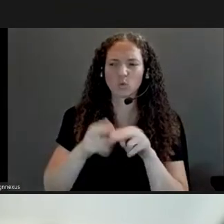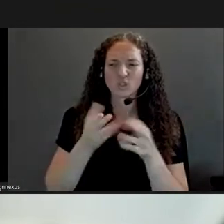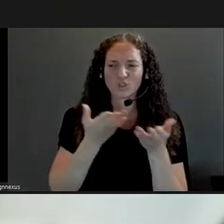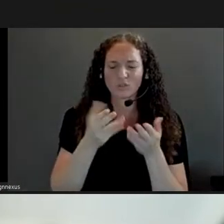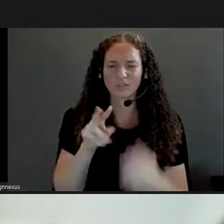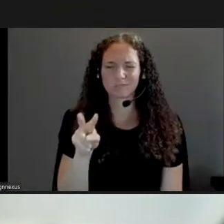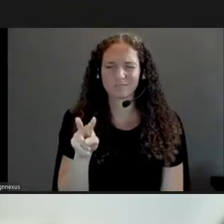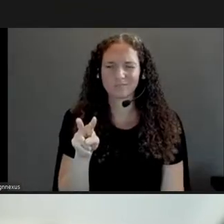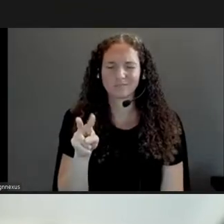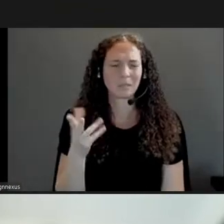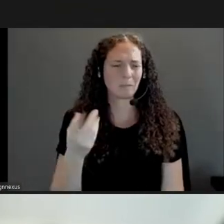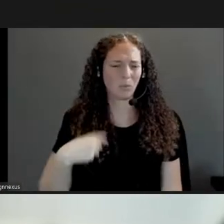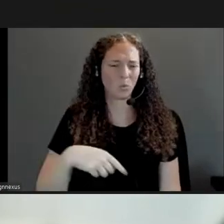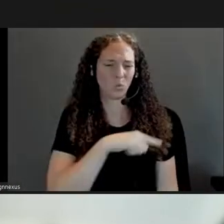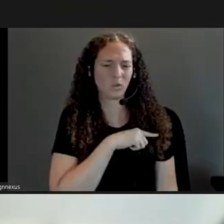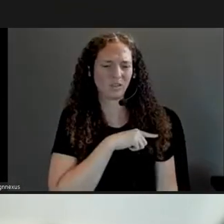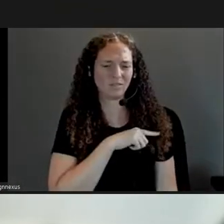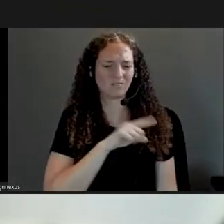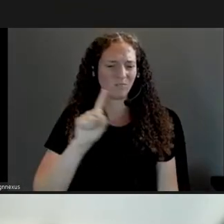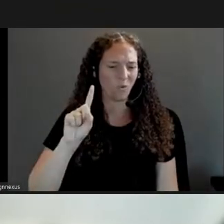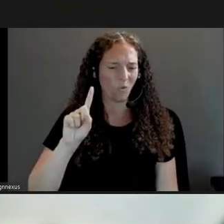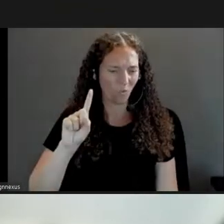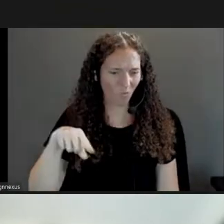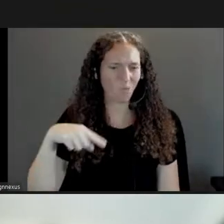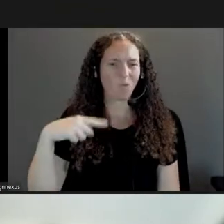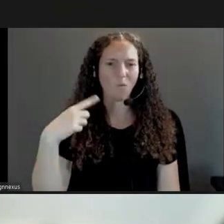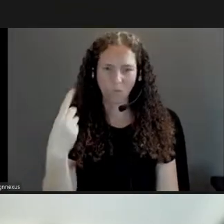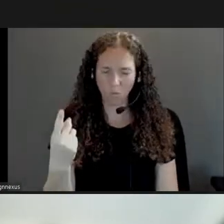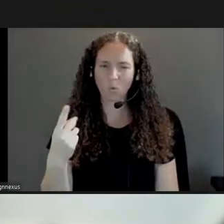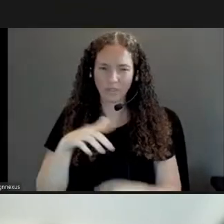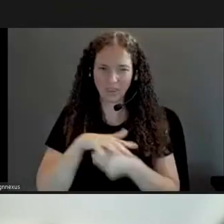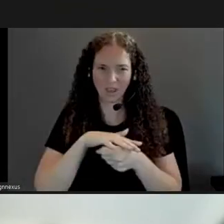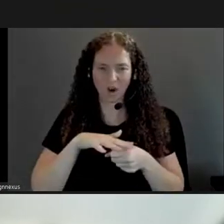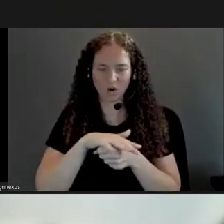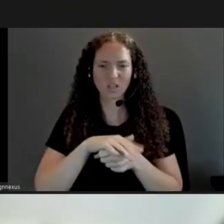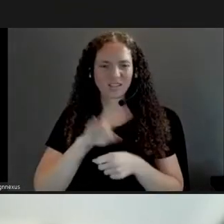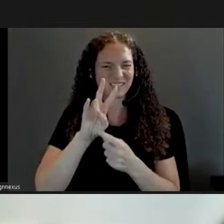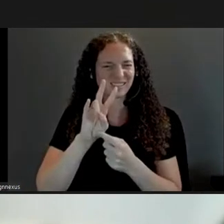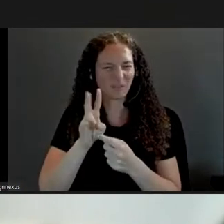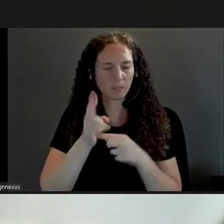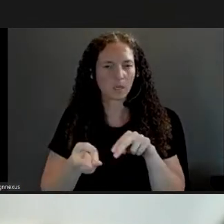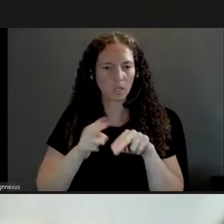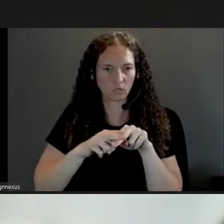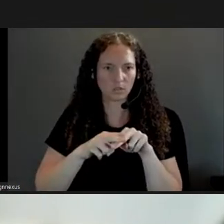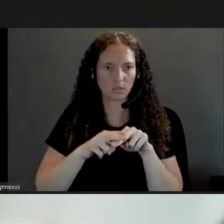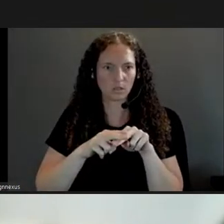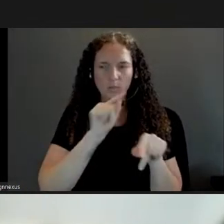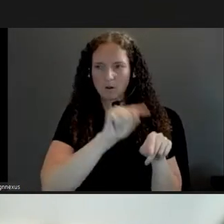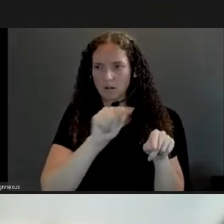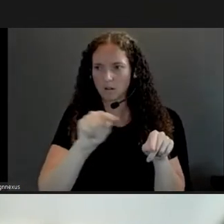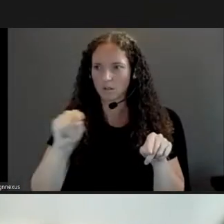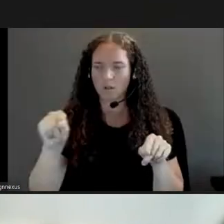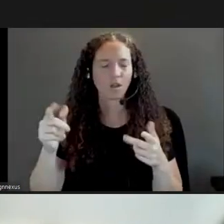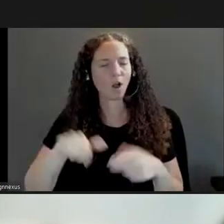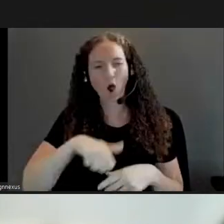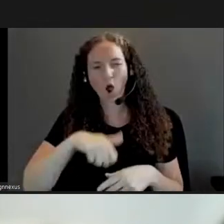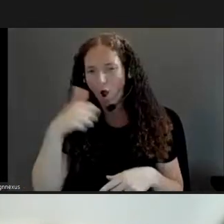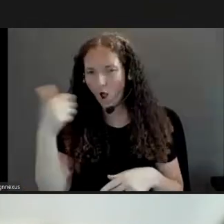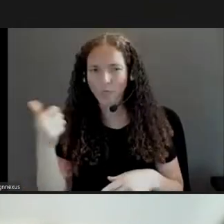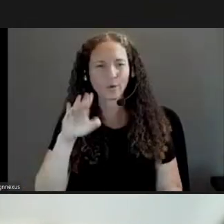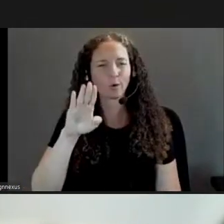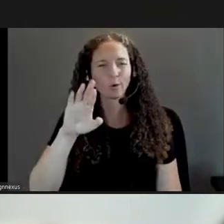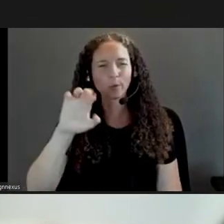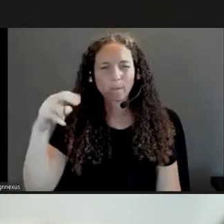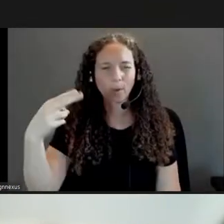Why are we the only stop seeing a 7-minute increase in commute time to the city when every other branch on the island has essentially either maintained